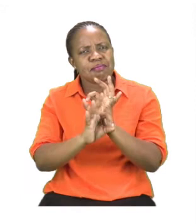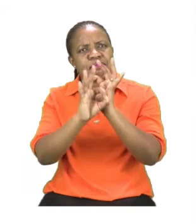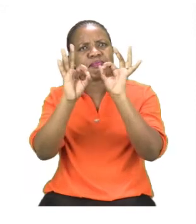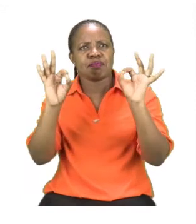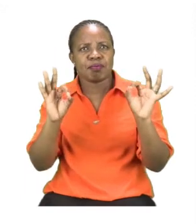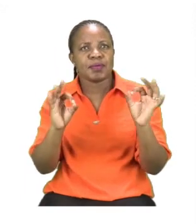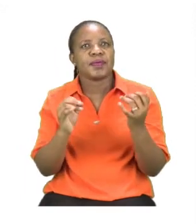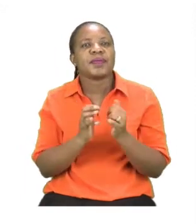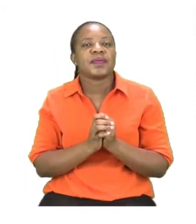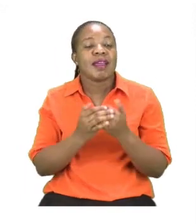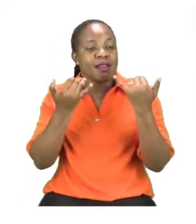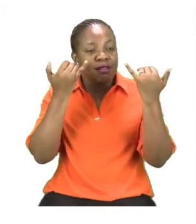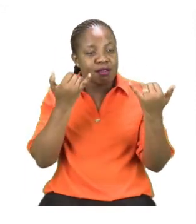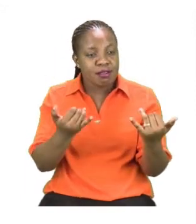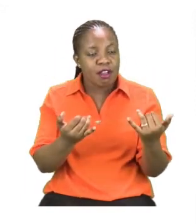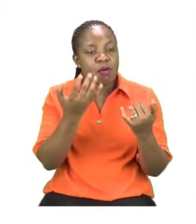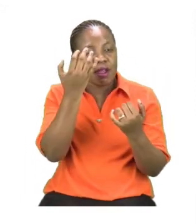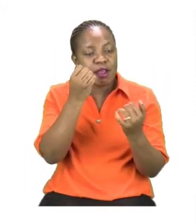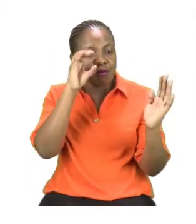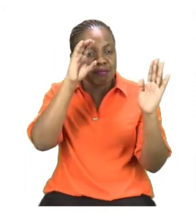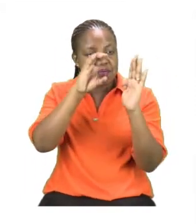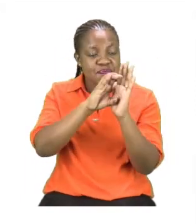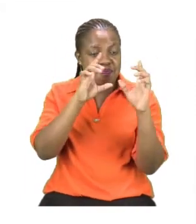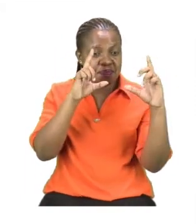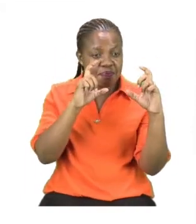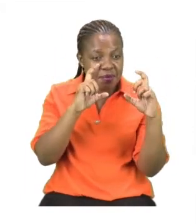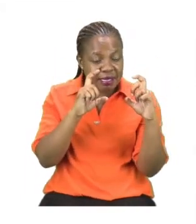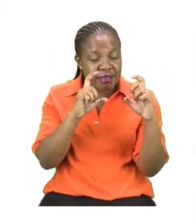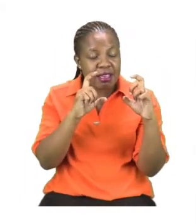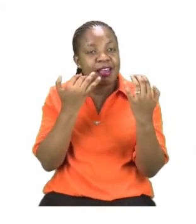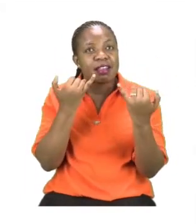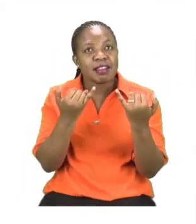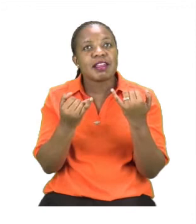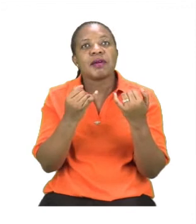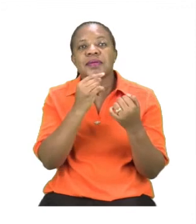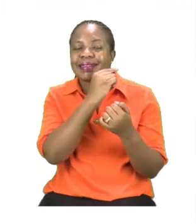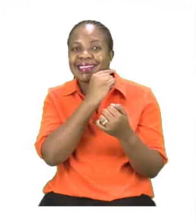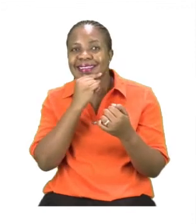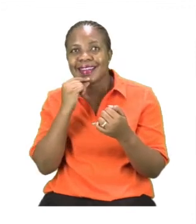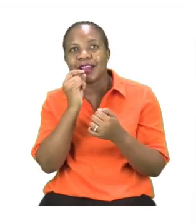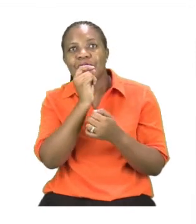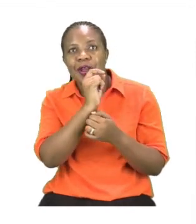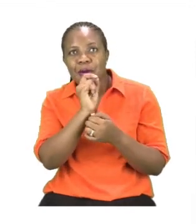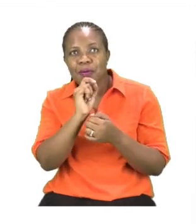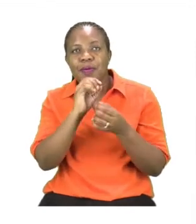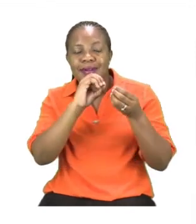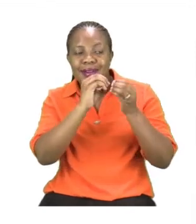pictures. So the first picture that we can see is, of course, a bar of